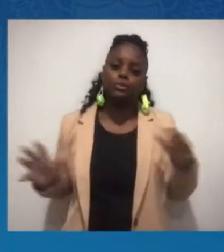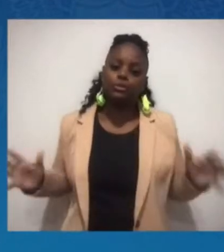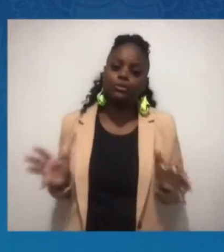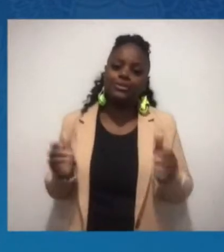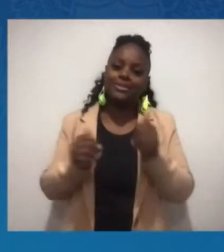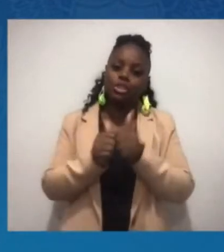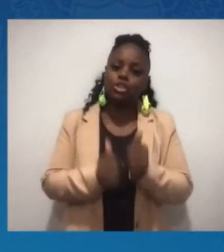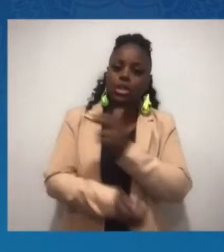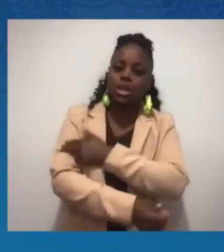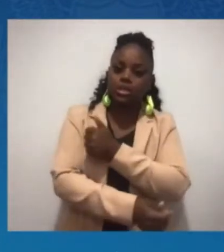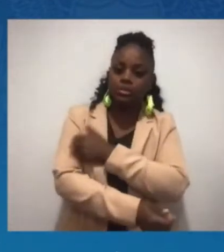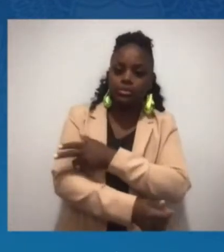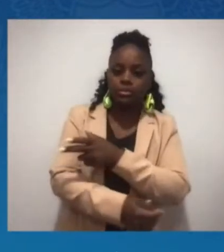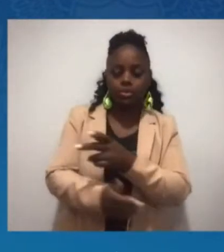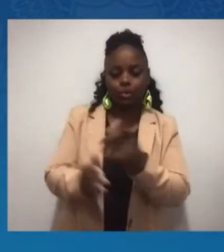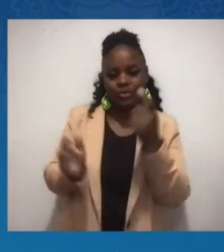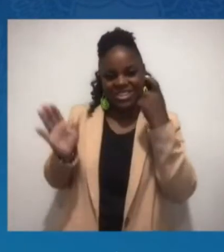birthing friendly,